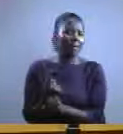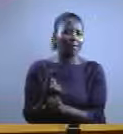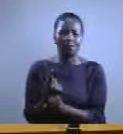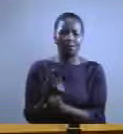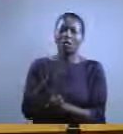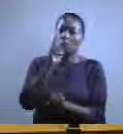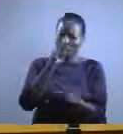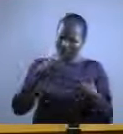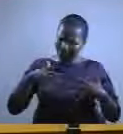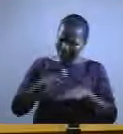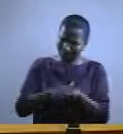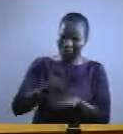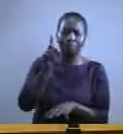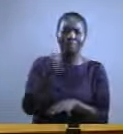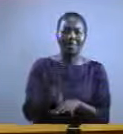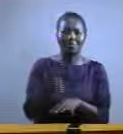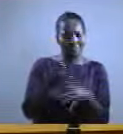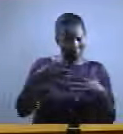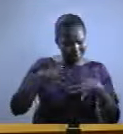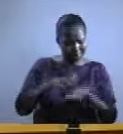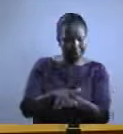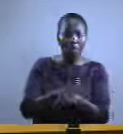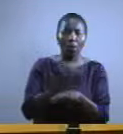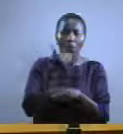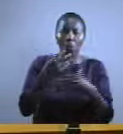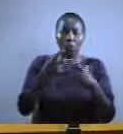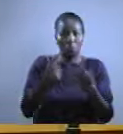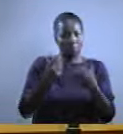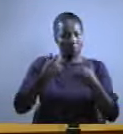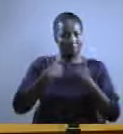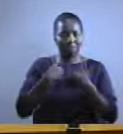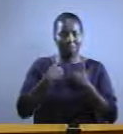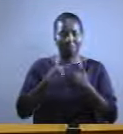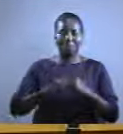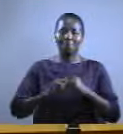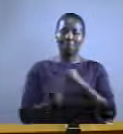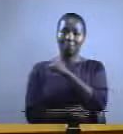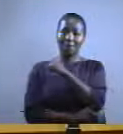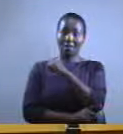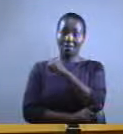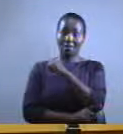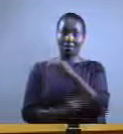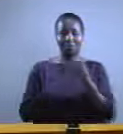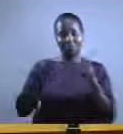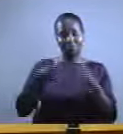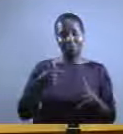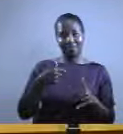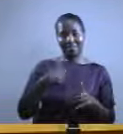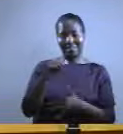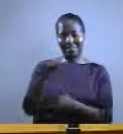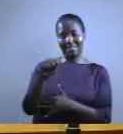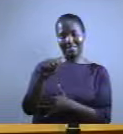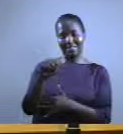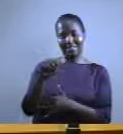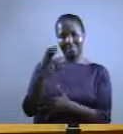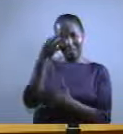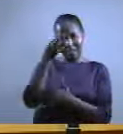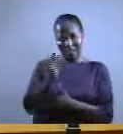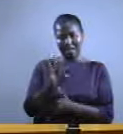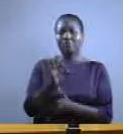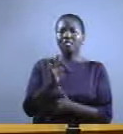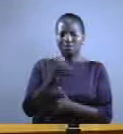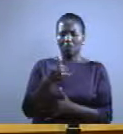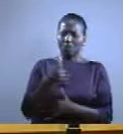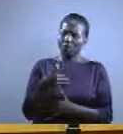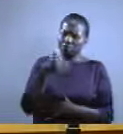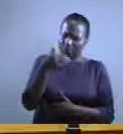be driven. It has to be driven by us, Honorable Speaker. In conclusion, Honorable Speaker, the ANC government continues to manage